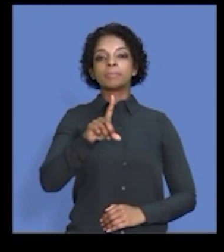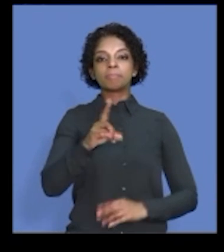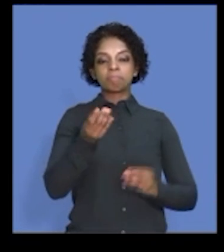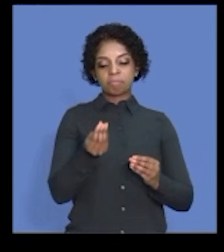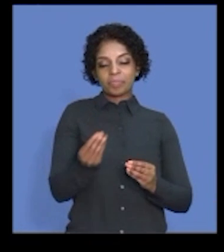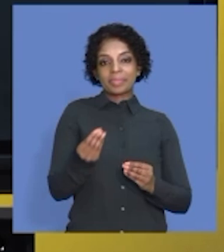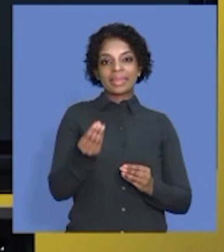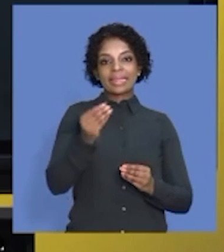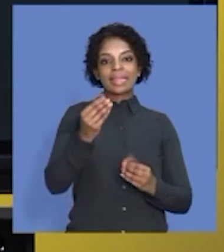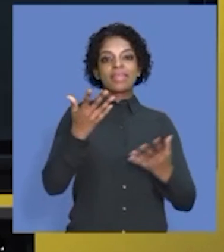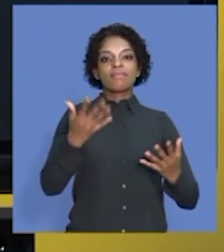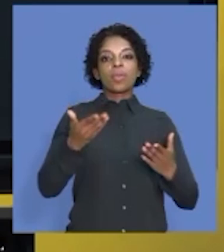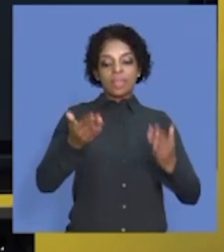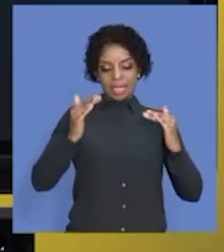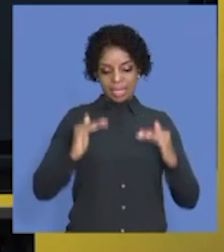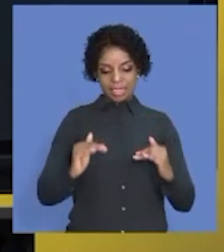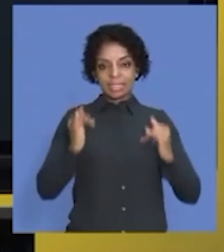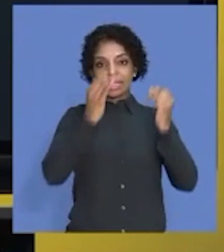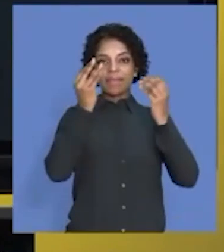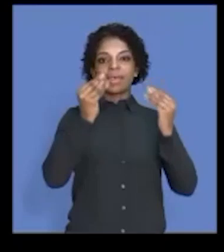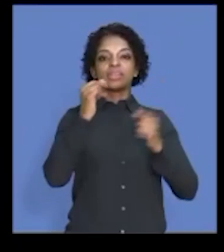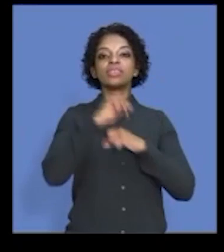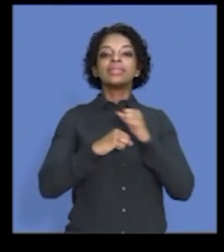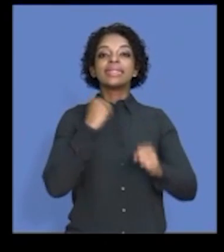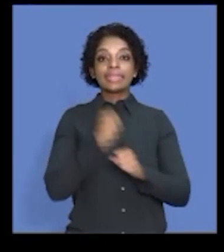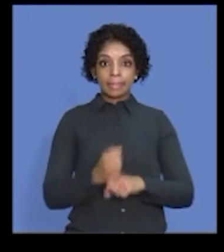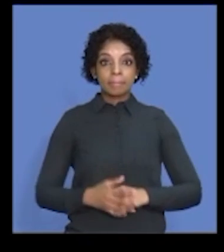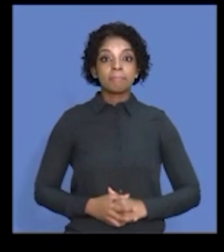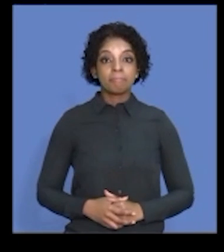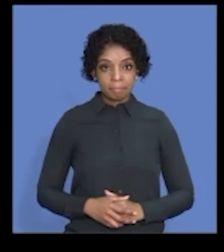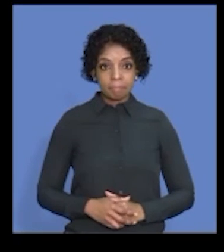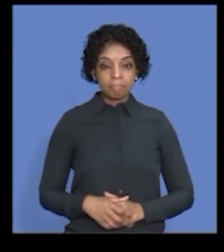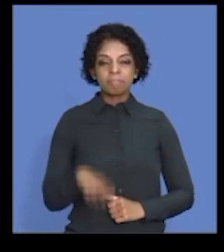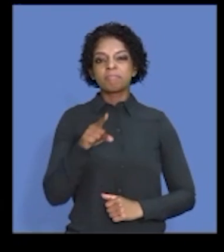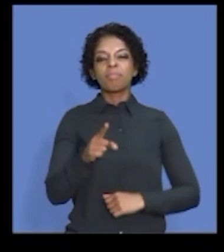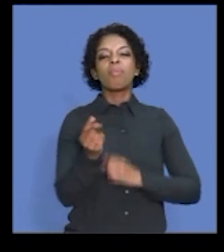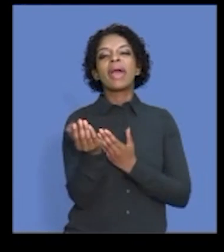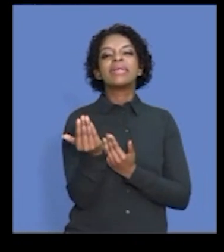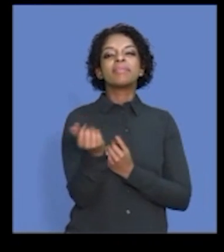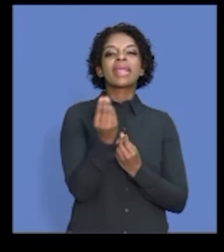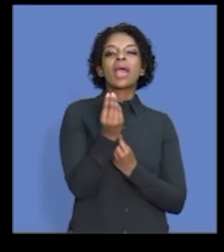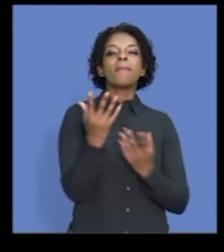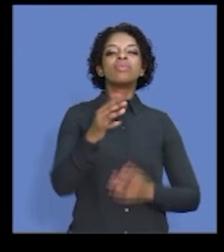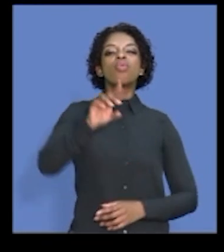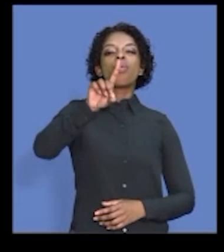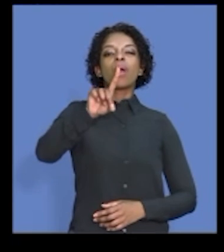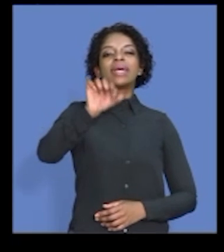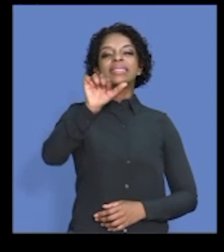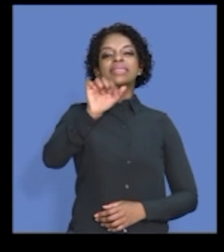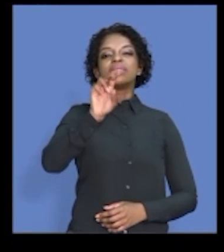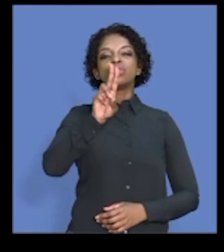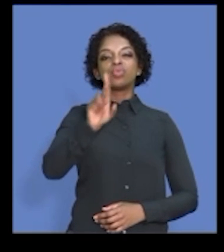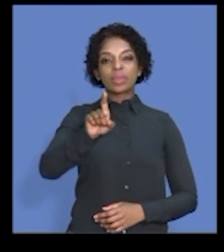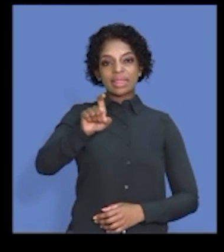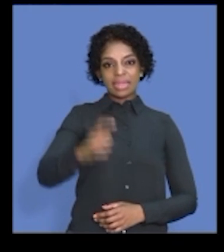next year's interest is expected to be 162,000. Okay? And we